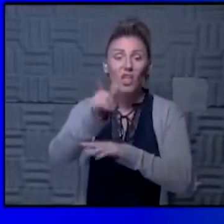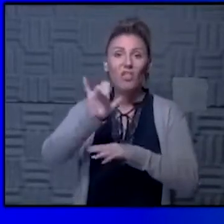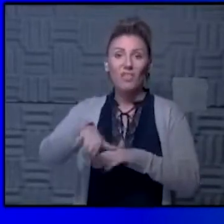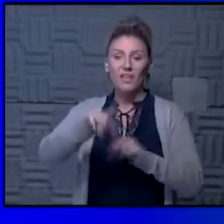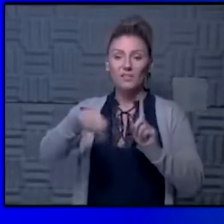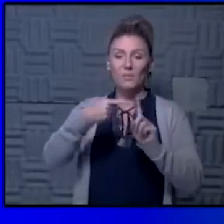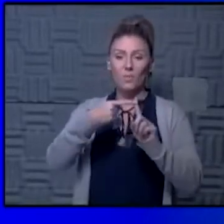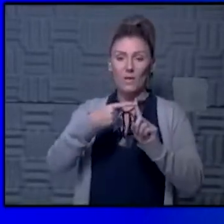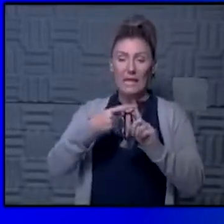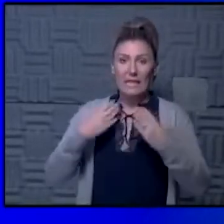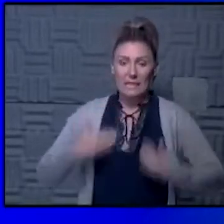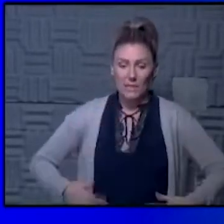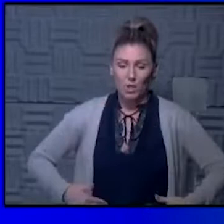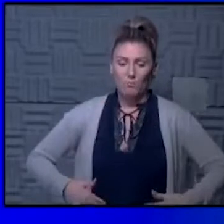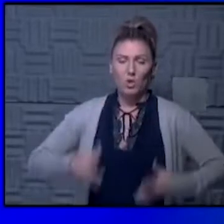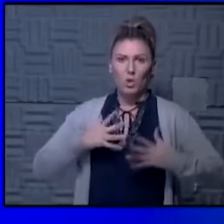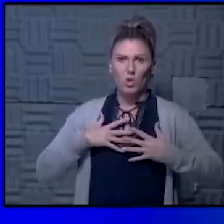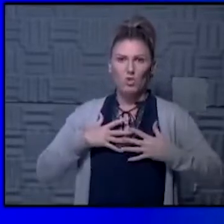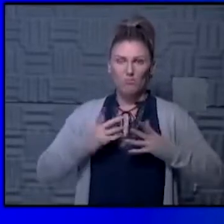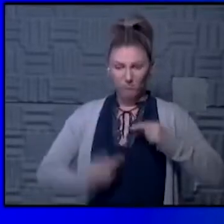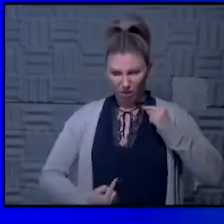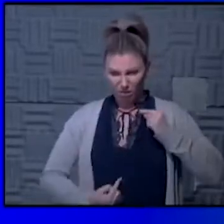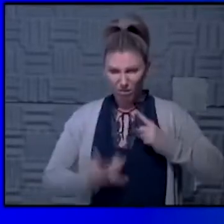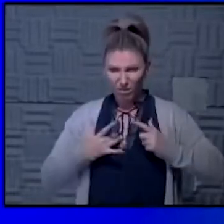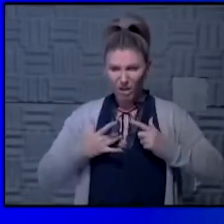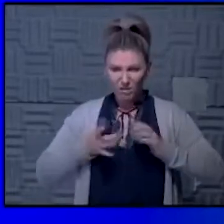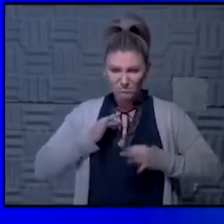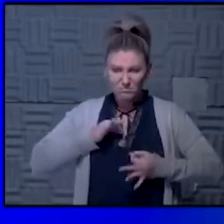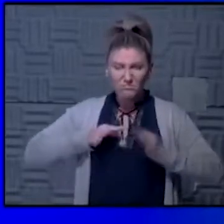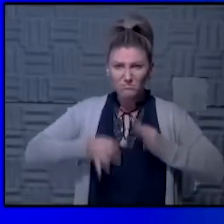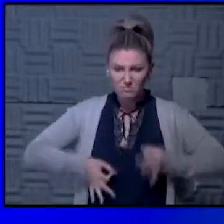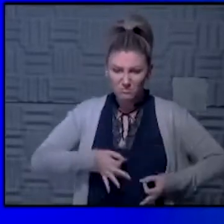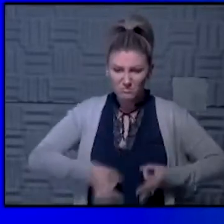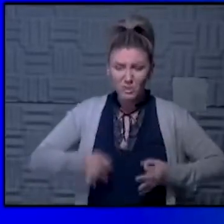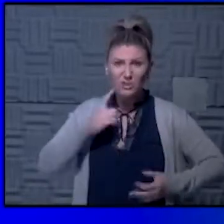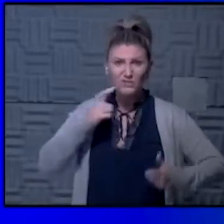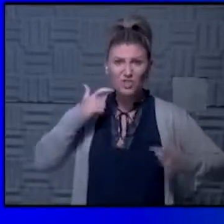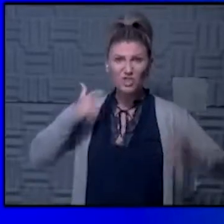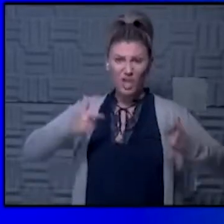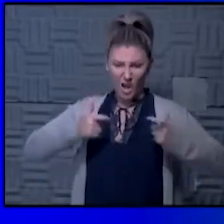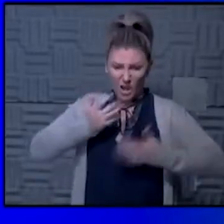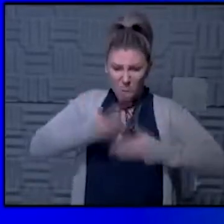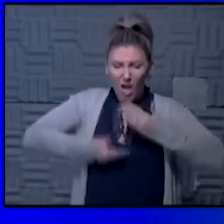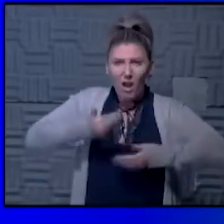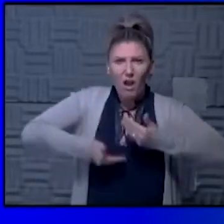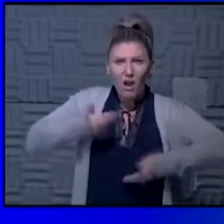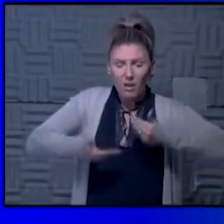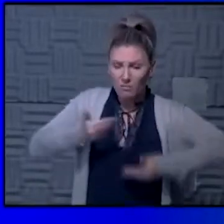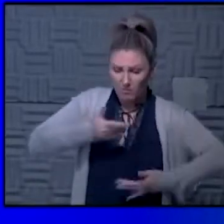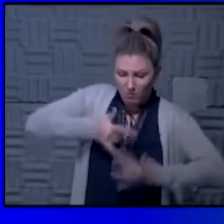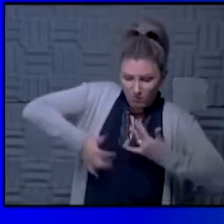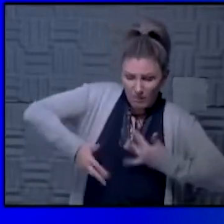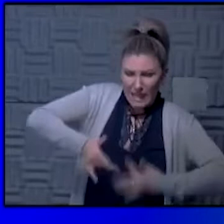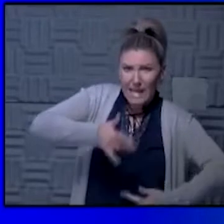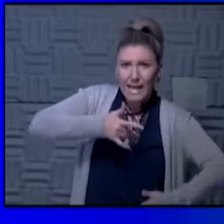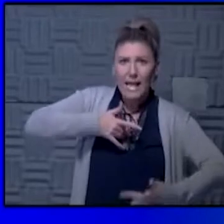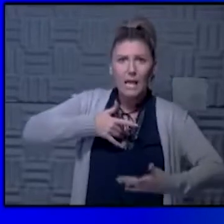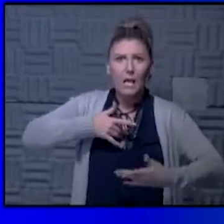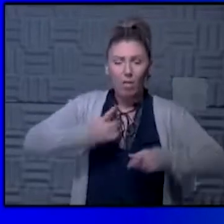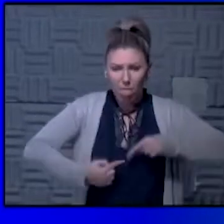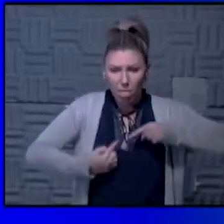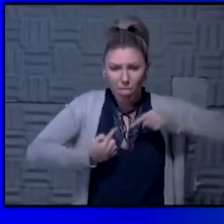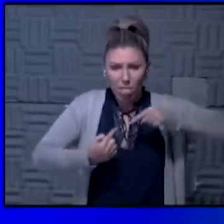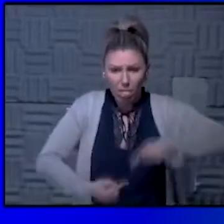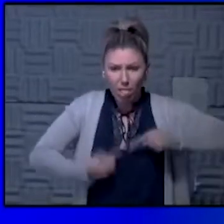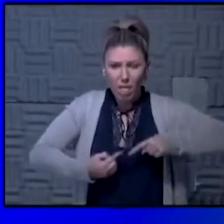have that immune dysregulation. You have that large immune system process, and whether that is helping